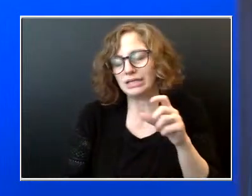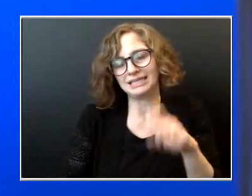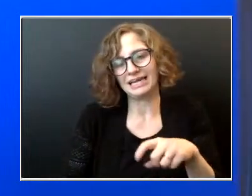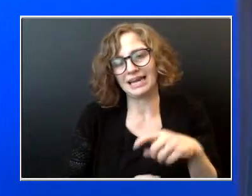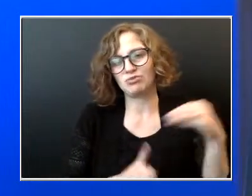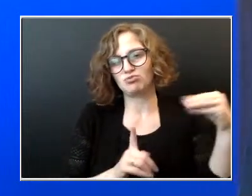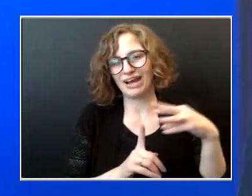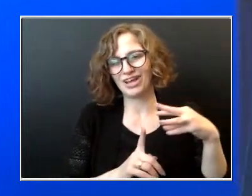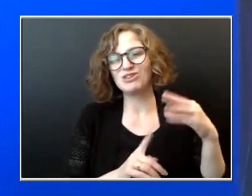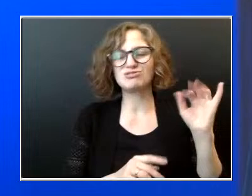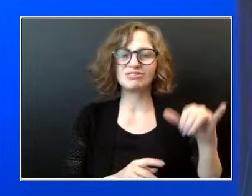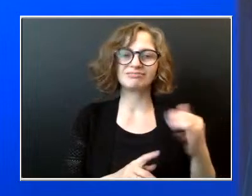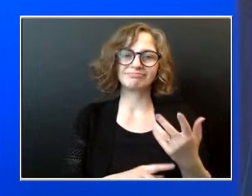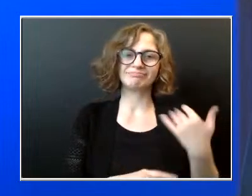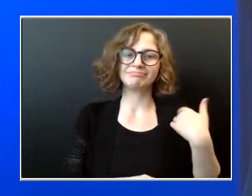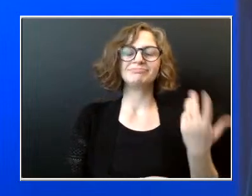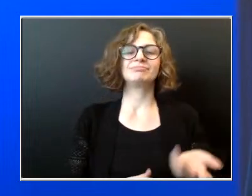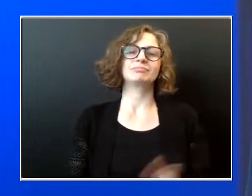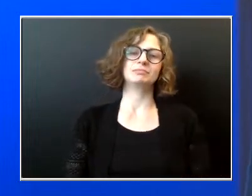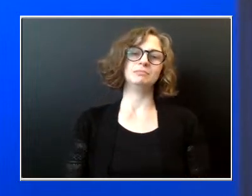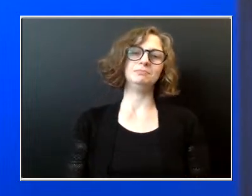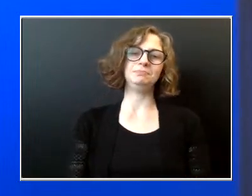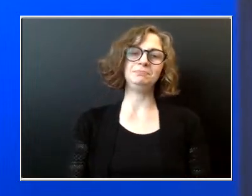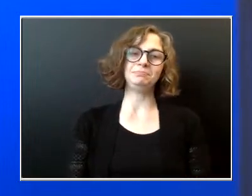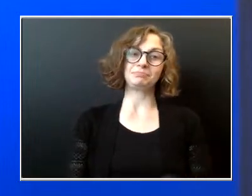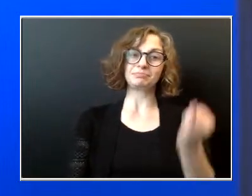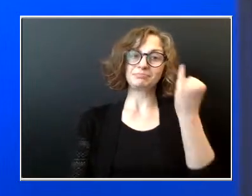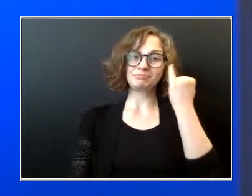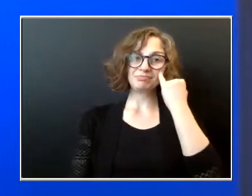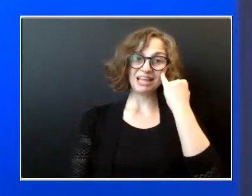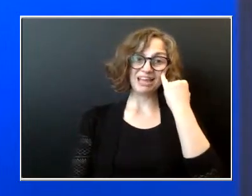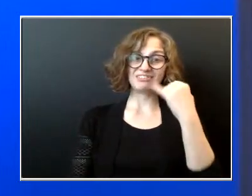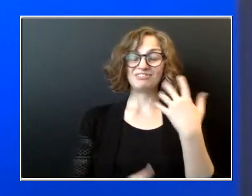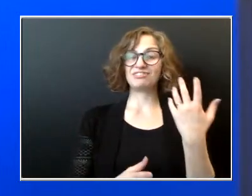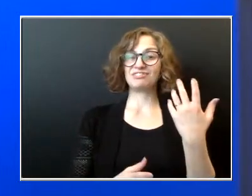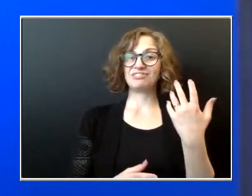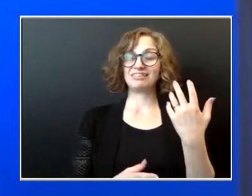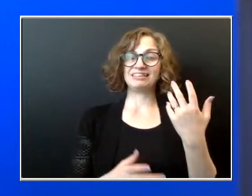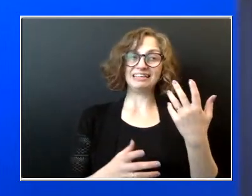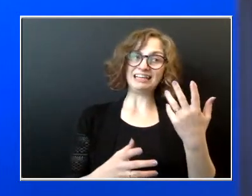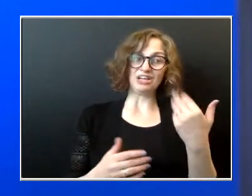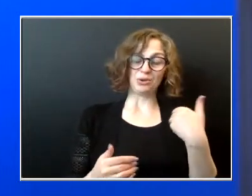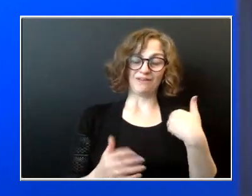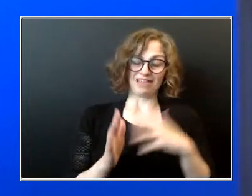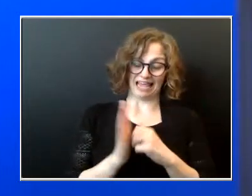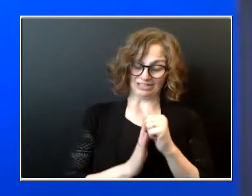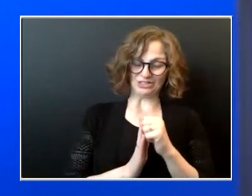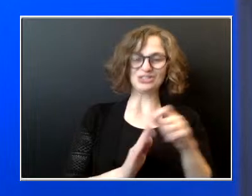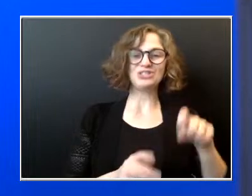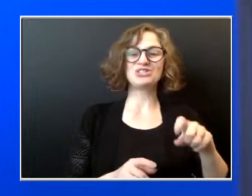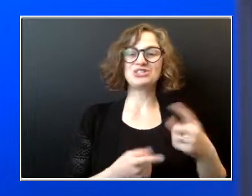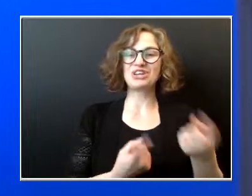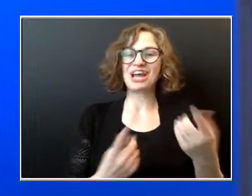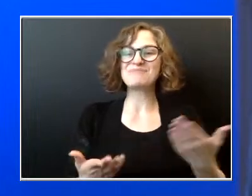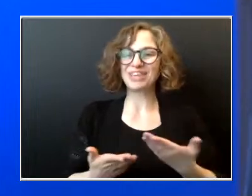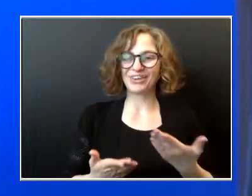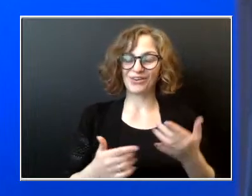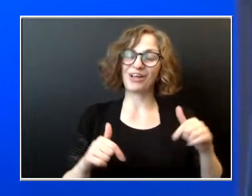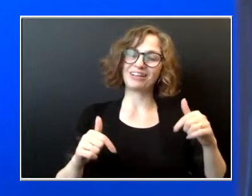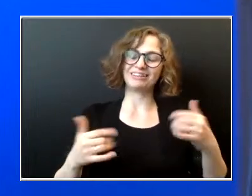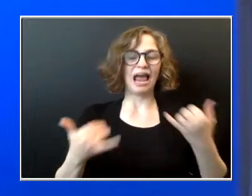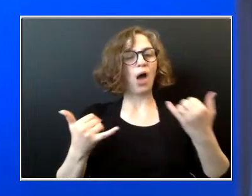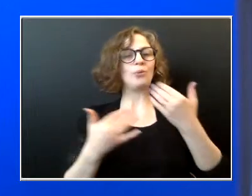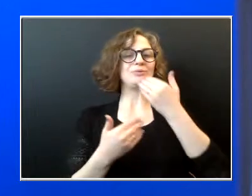lot. Yeah, if you're going to have a cancer, this is when to have it, and come here for sure. So, so I did the